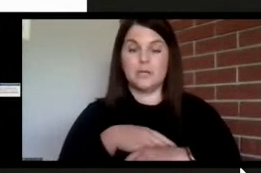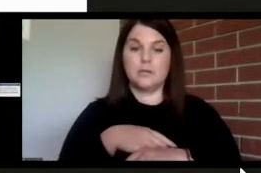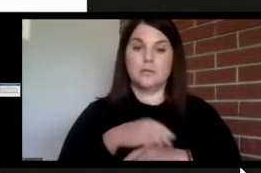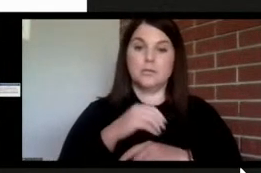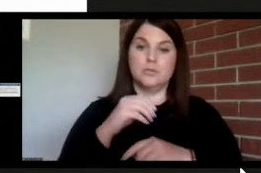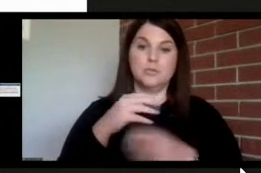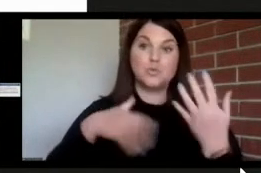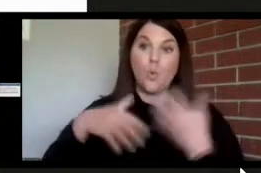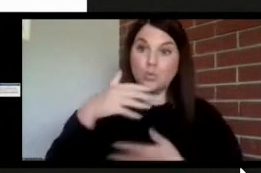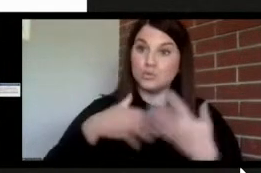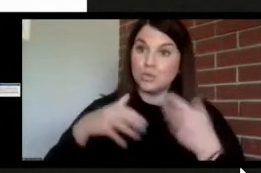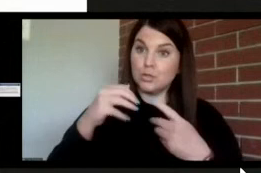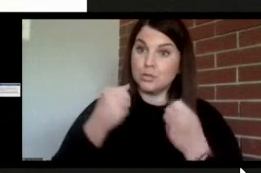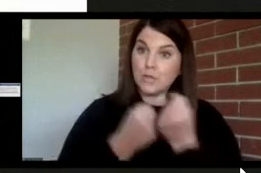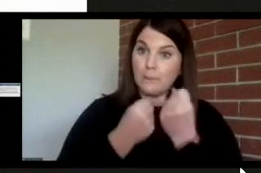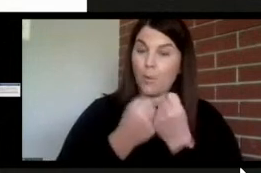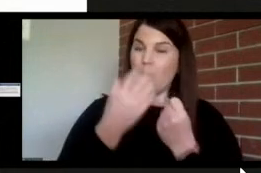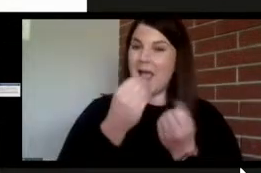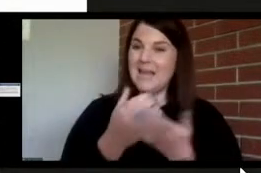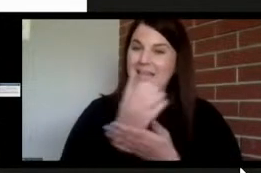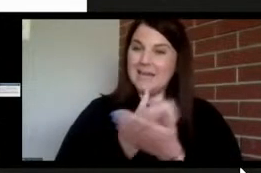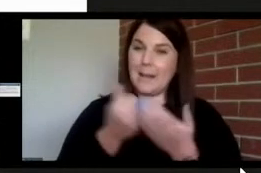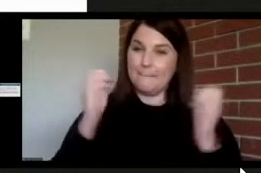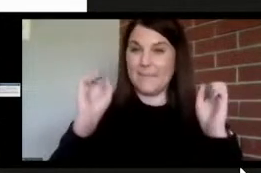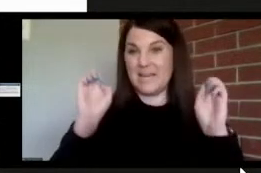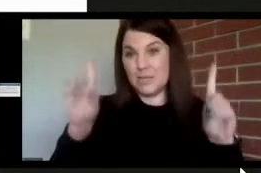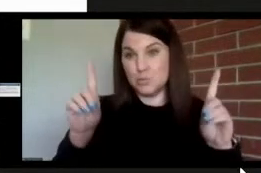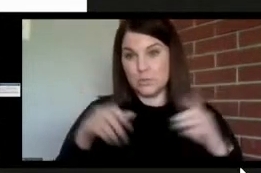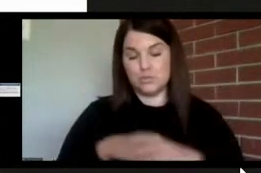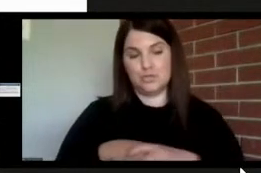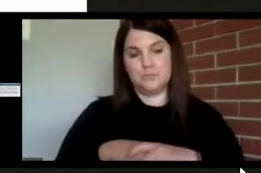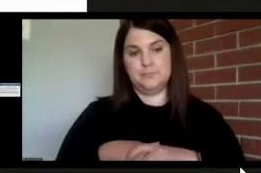supports, and also income and educational attainment.